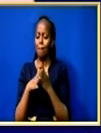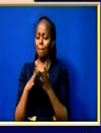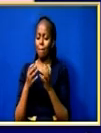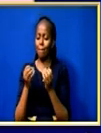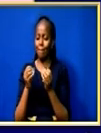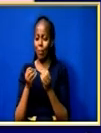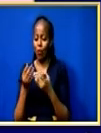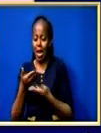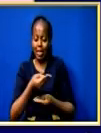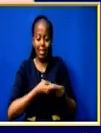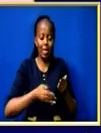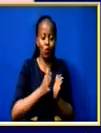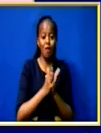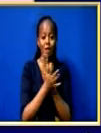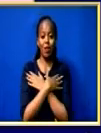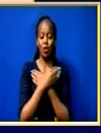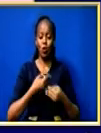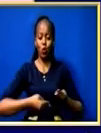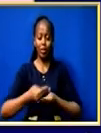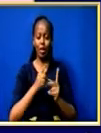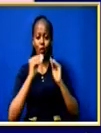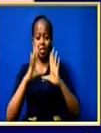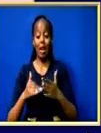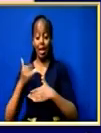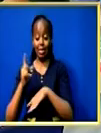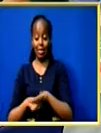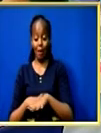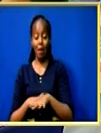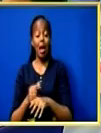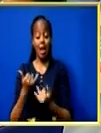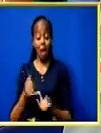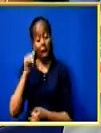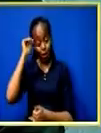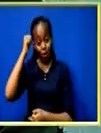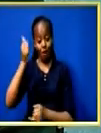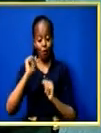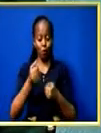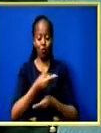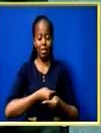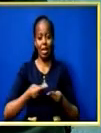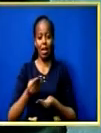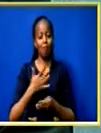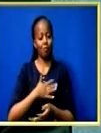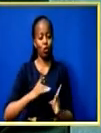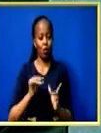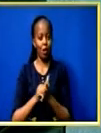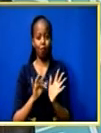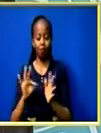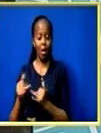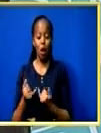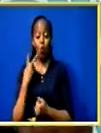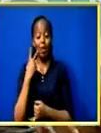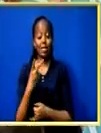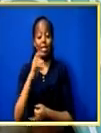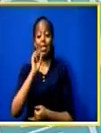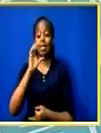We were exchanging you with our couldn't sell friends. to the teachers. Next time, now I am smarter. I'm going to sell Please do that. So we find seeds